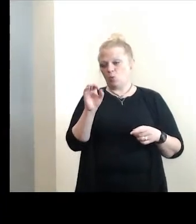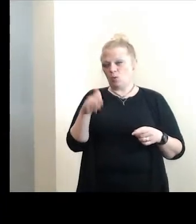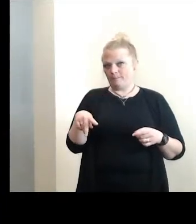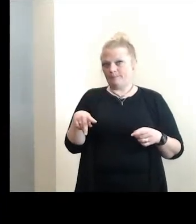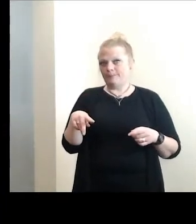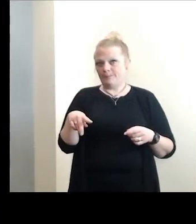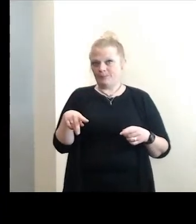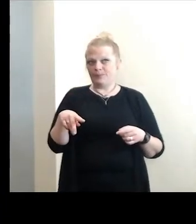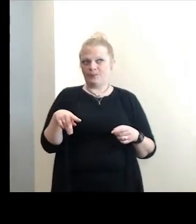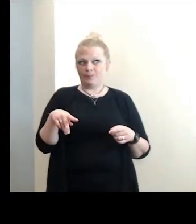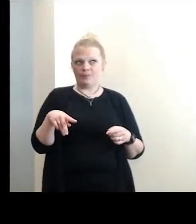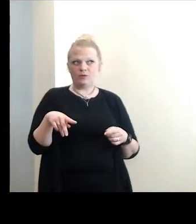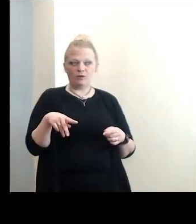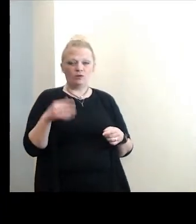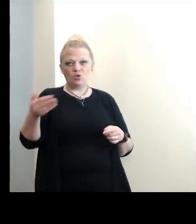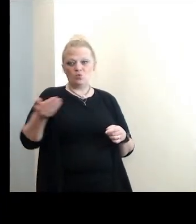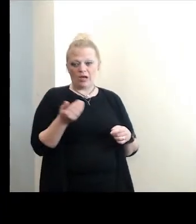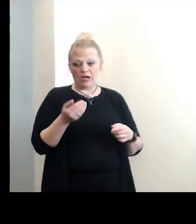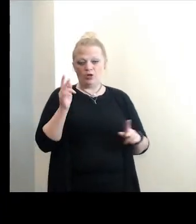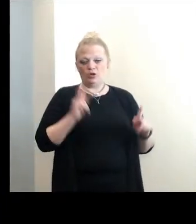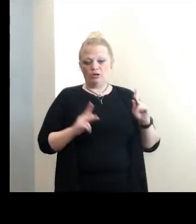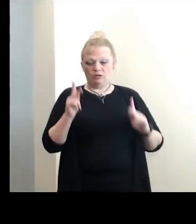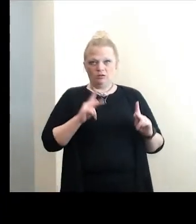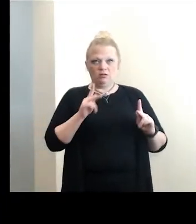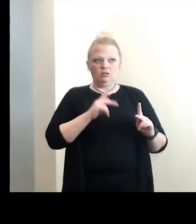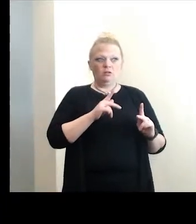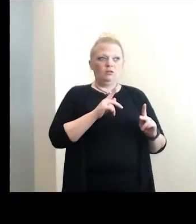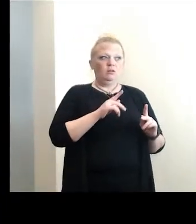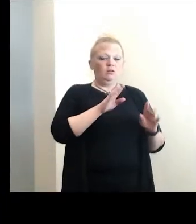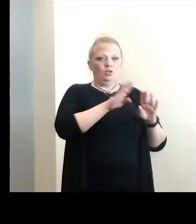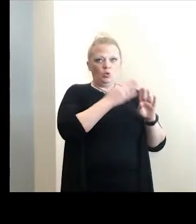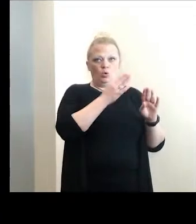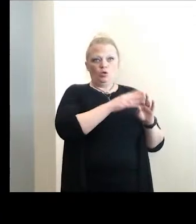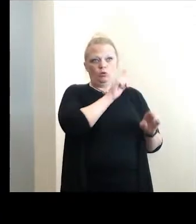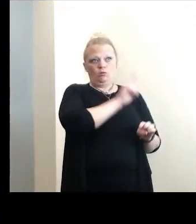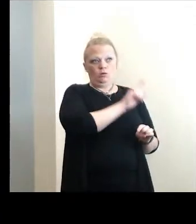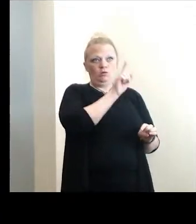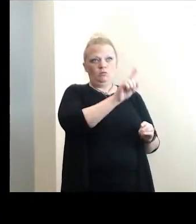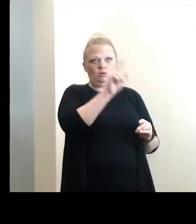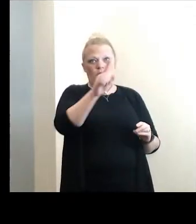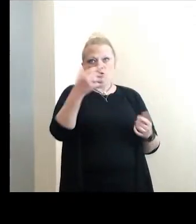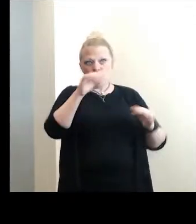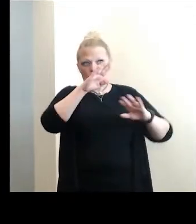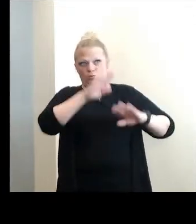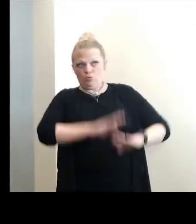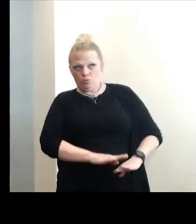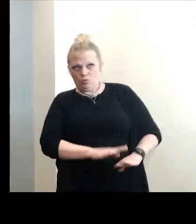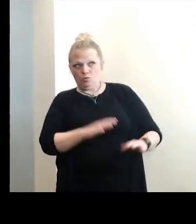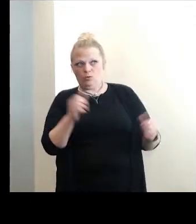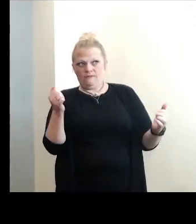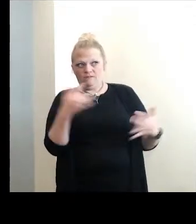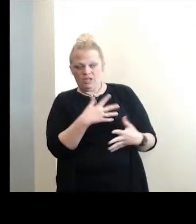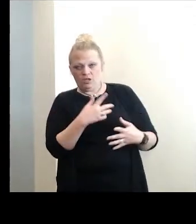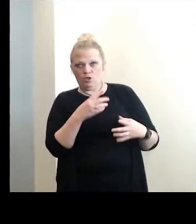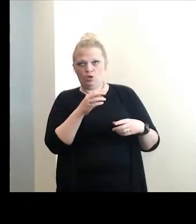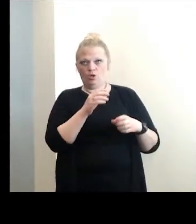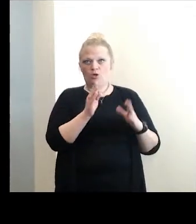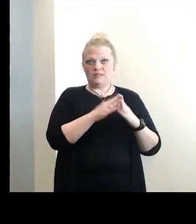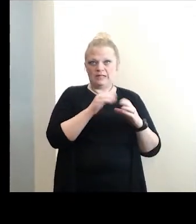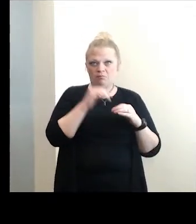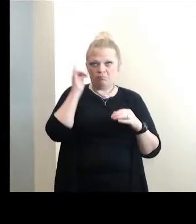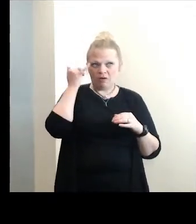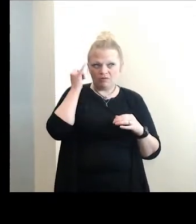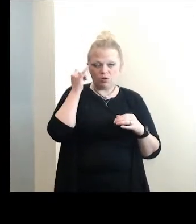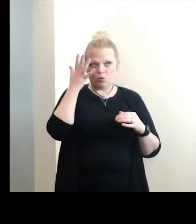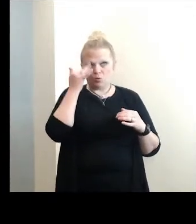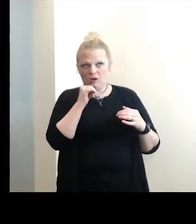Corporation to hire individuals to walk door to door to try to alleviate fears of individuals in the city of Buffalo as to why they may not